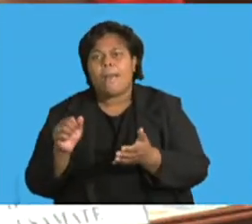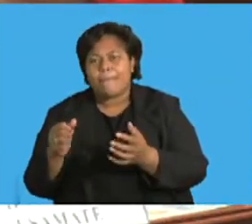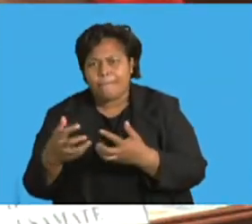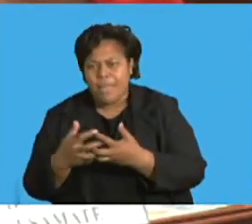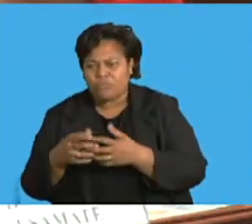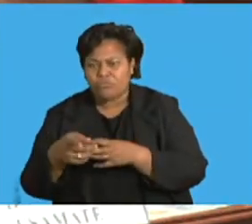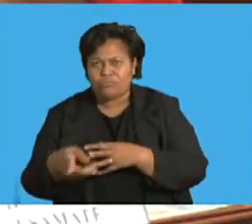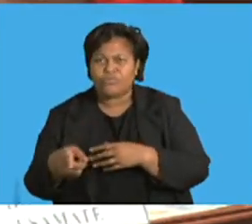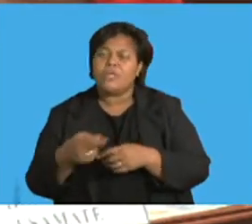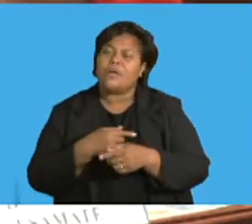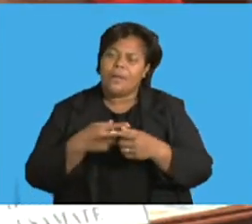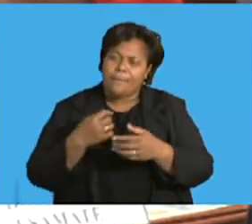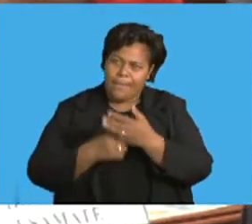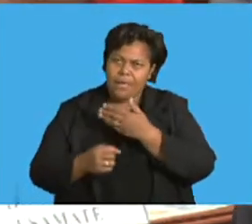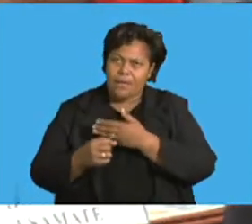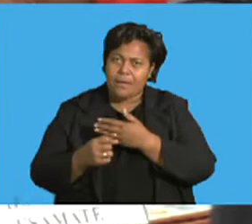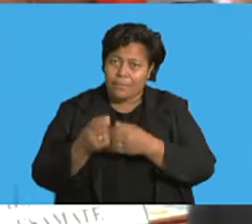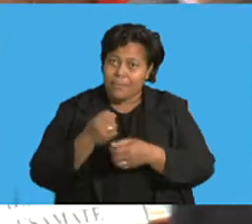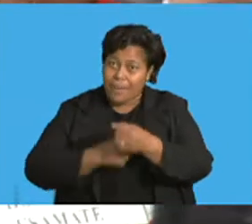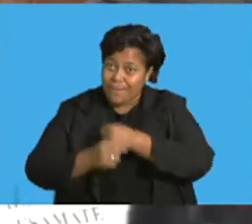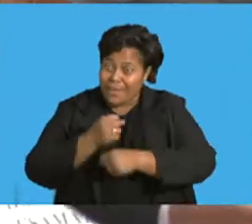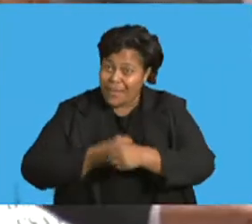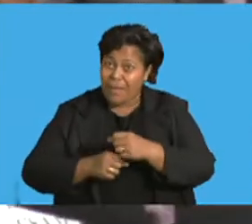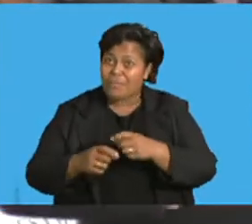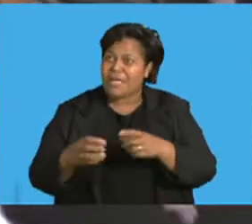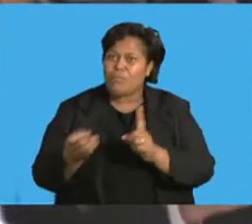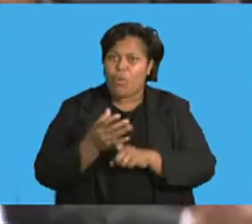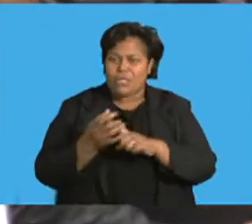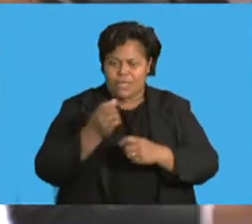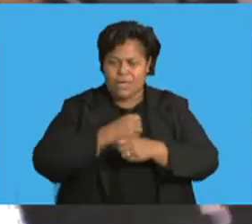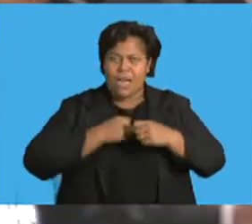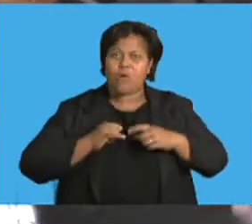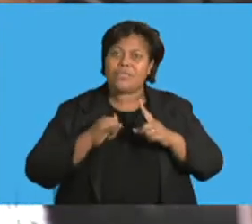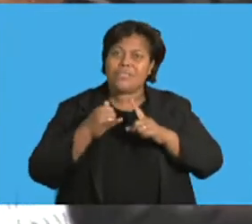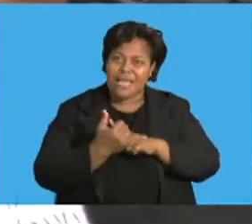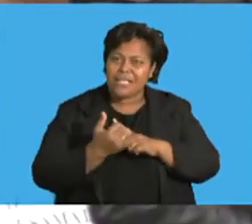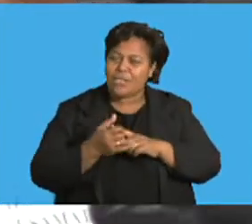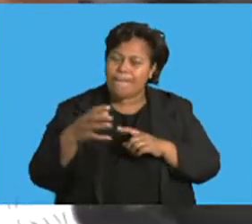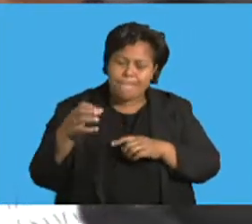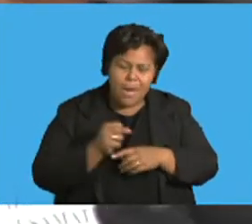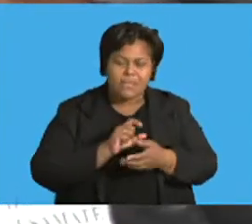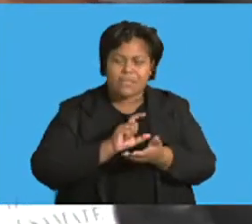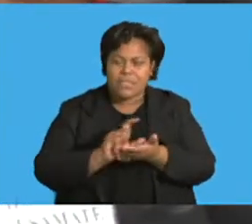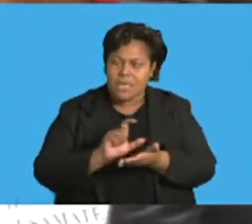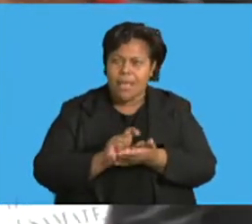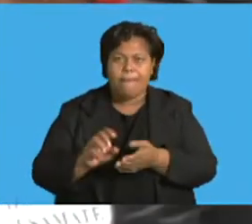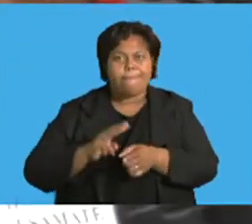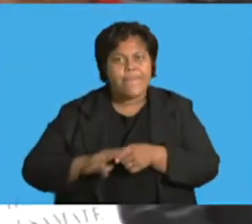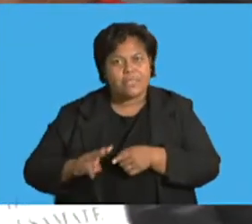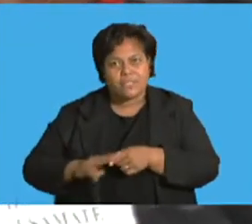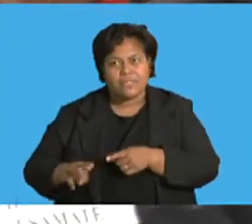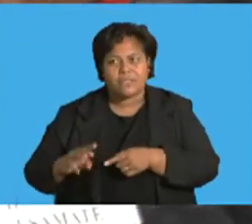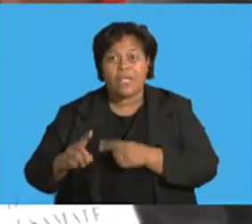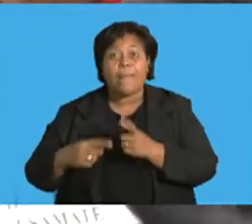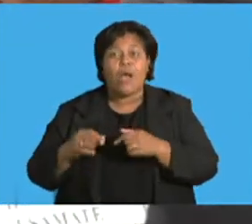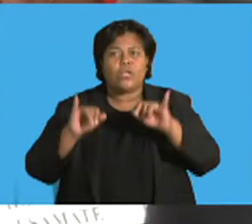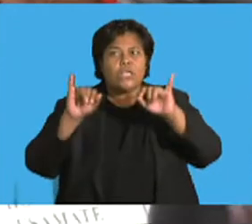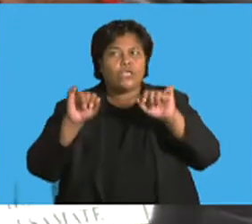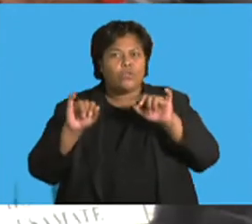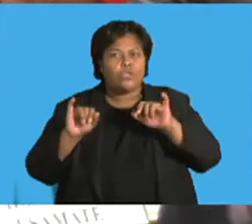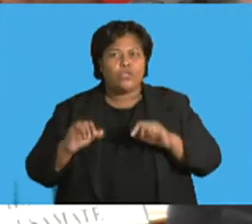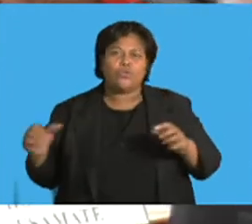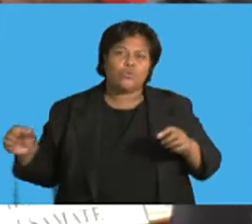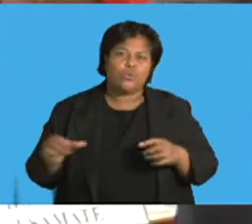our society. That is why it is very important to deliver a clear message regarding those issues, that we